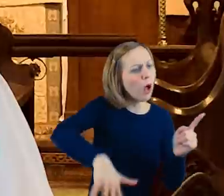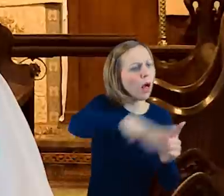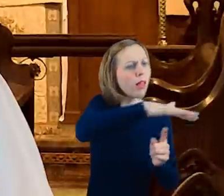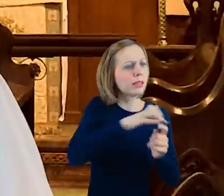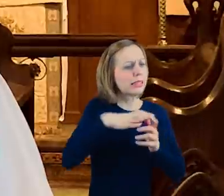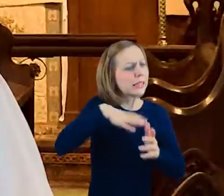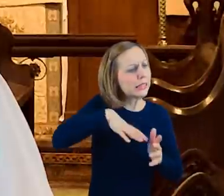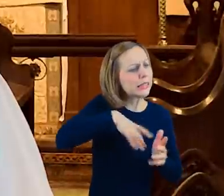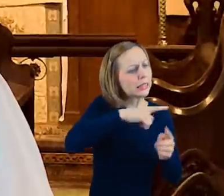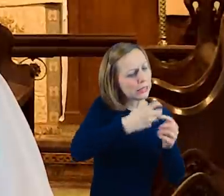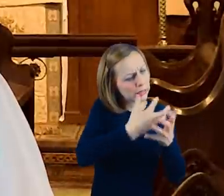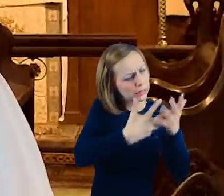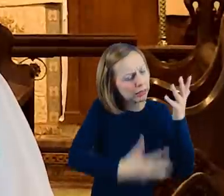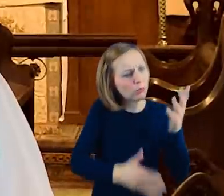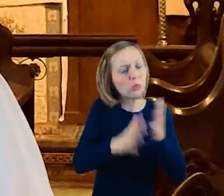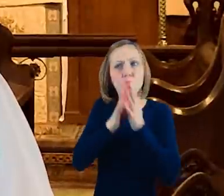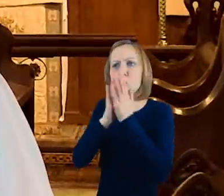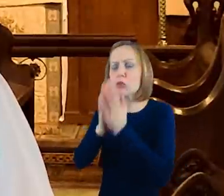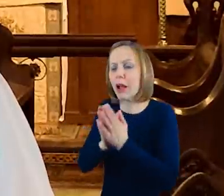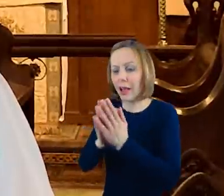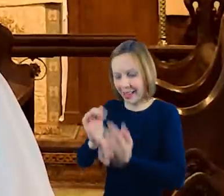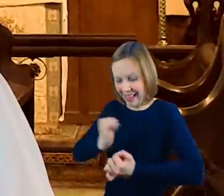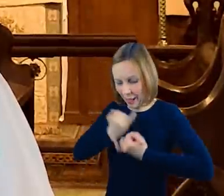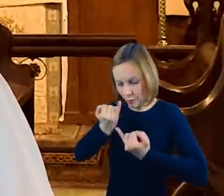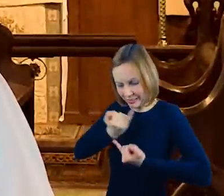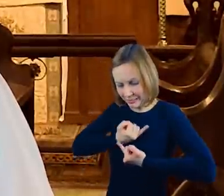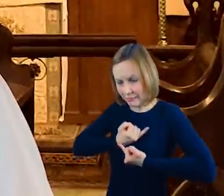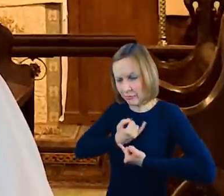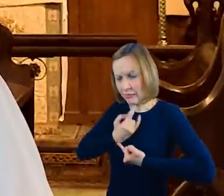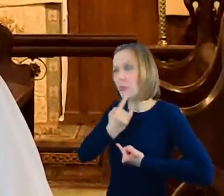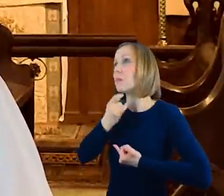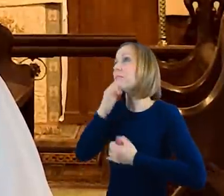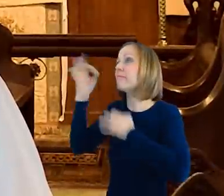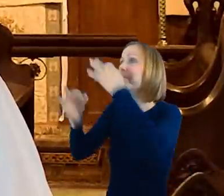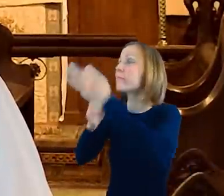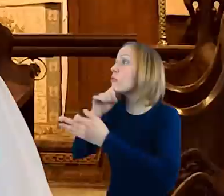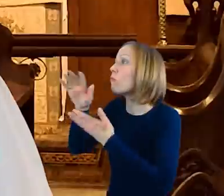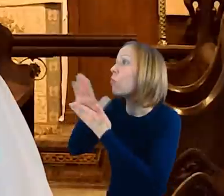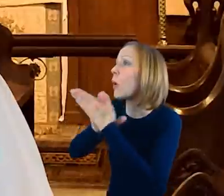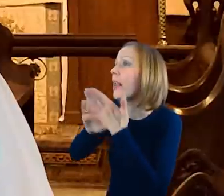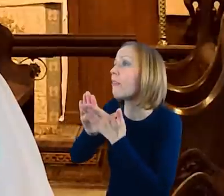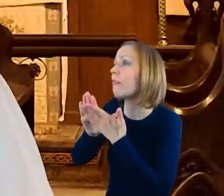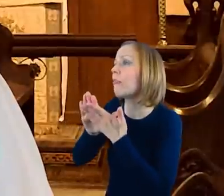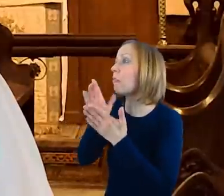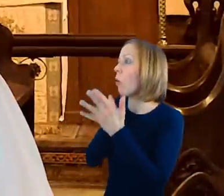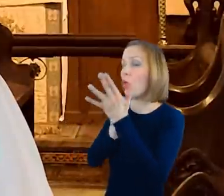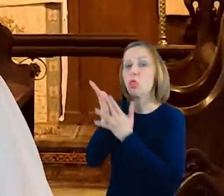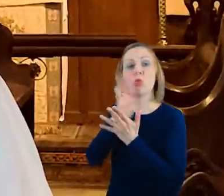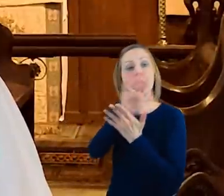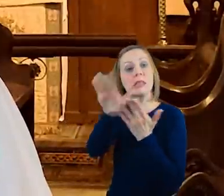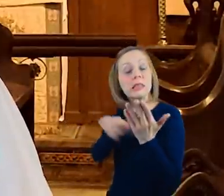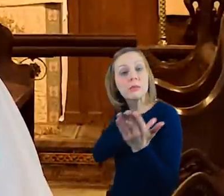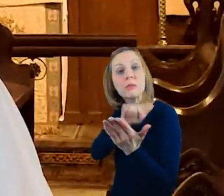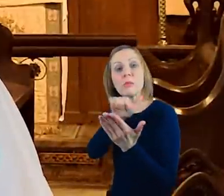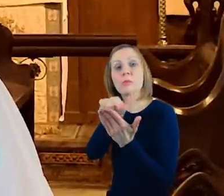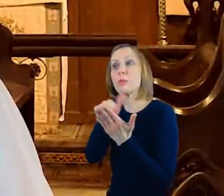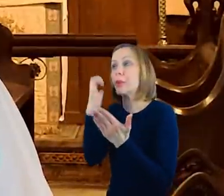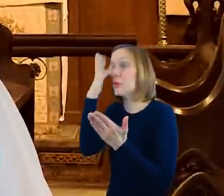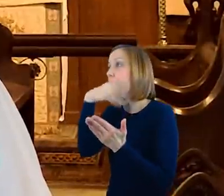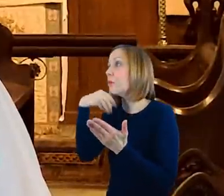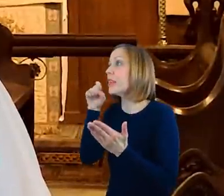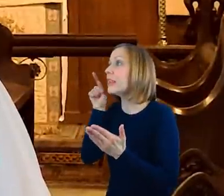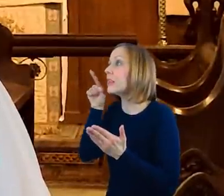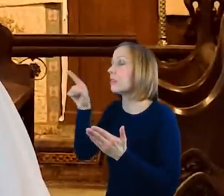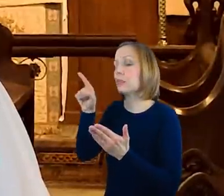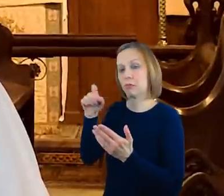to seek the forgiveness of our sins, that by the power of the Holy Spirit, we may give ourselves to the